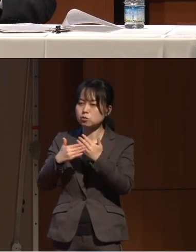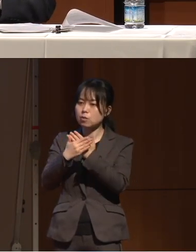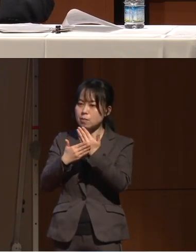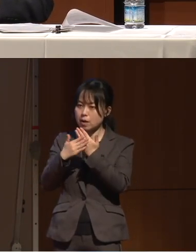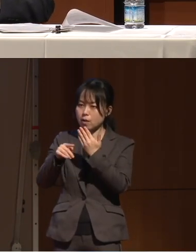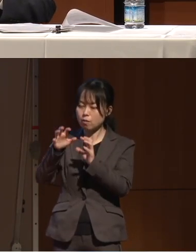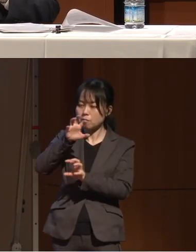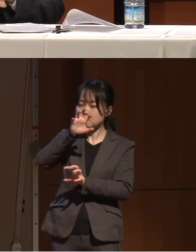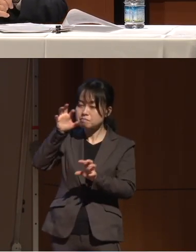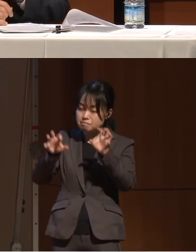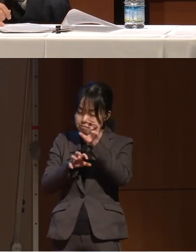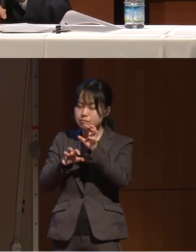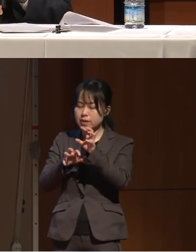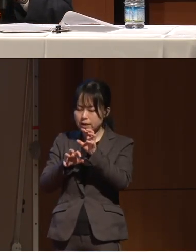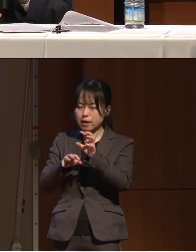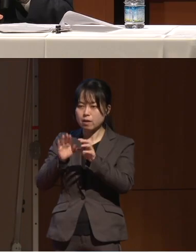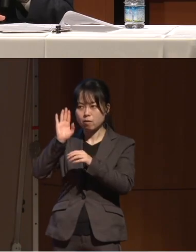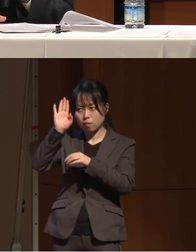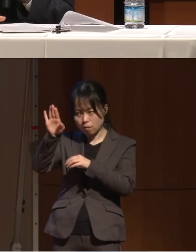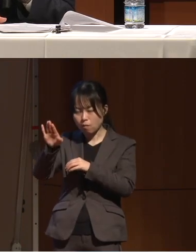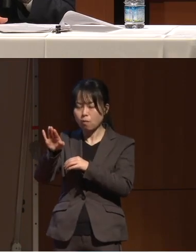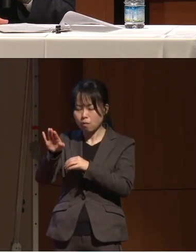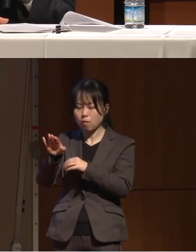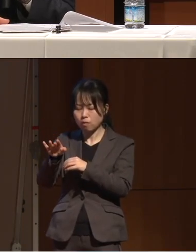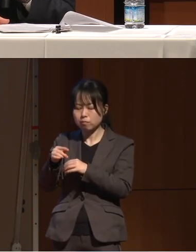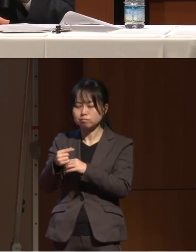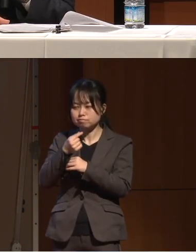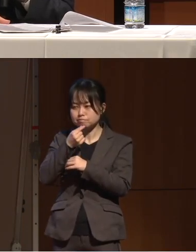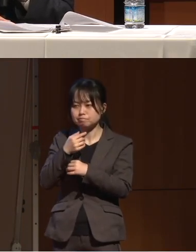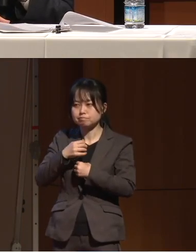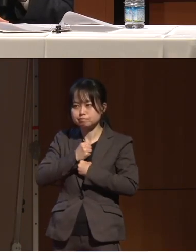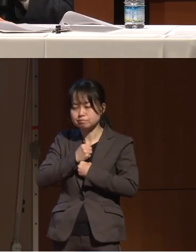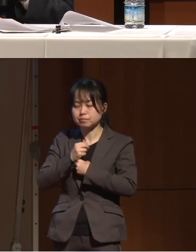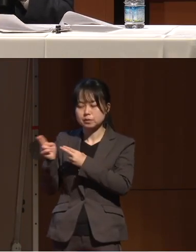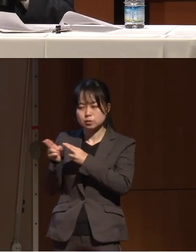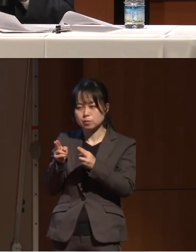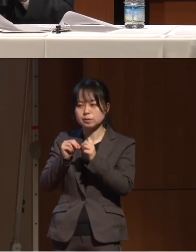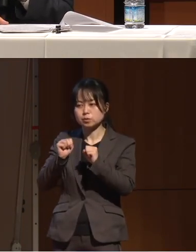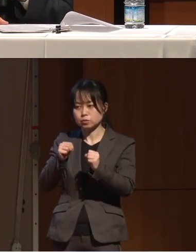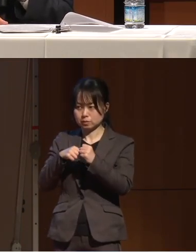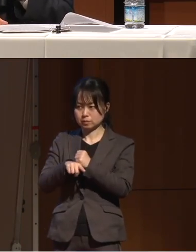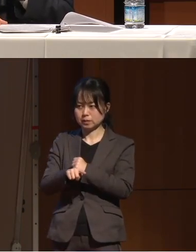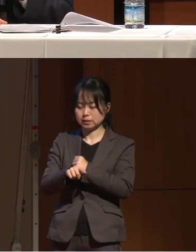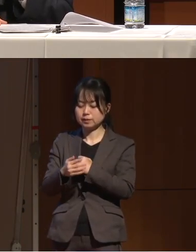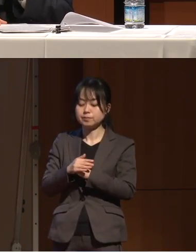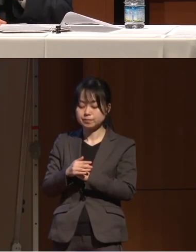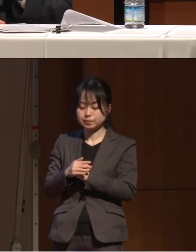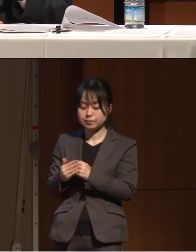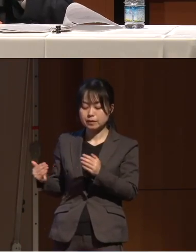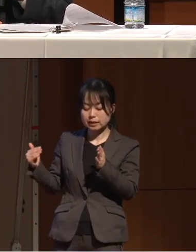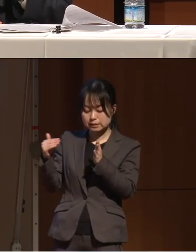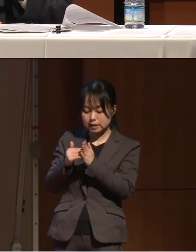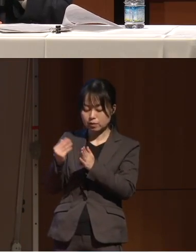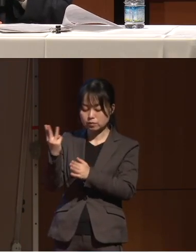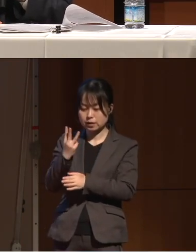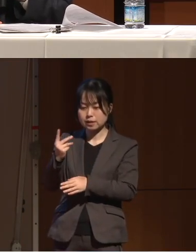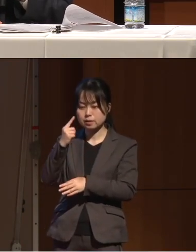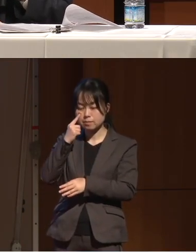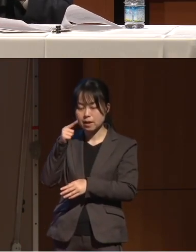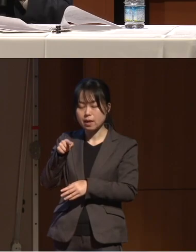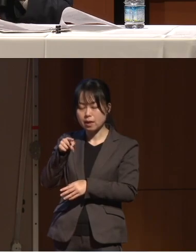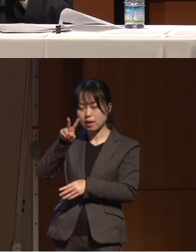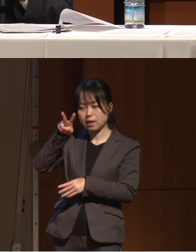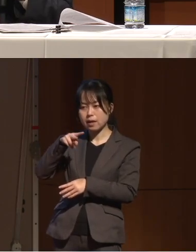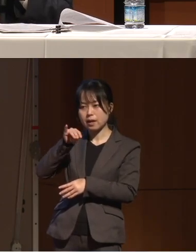Last panelist is Dr. Richard Hazzard. He's the CEO of CEPI, a vaccine development